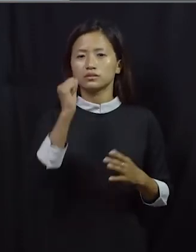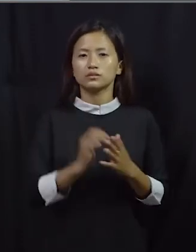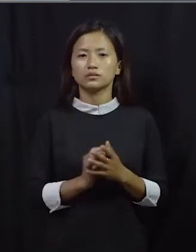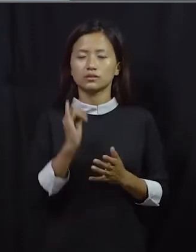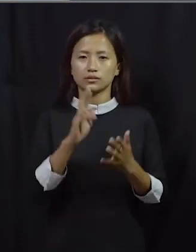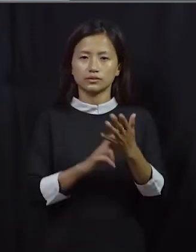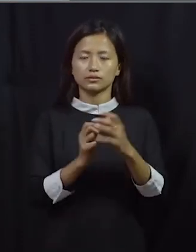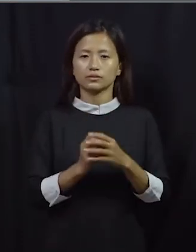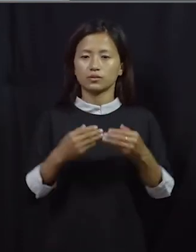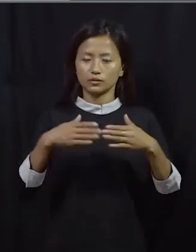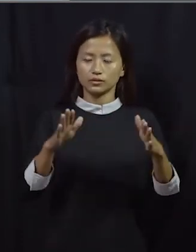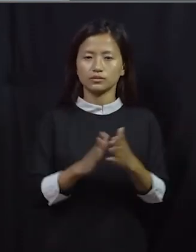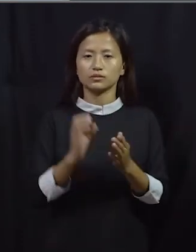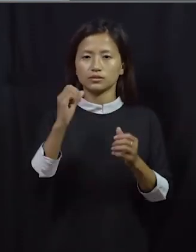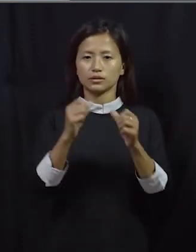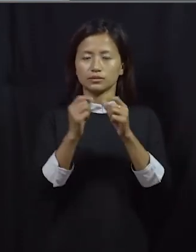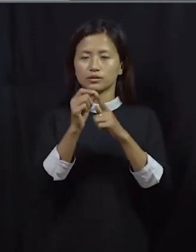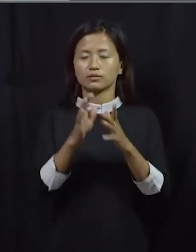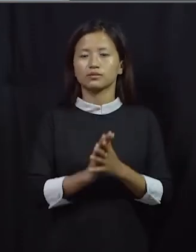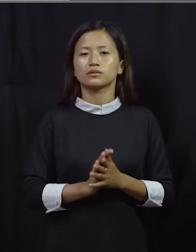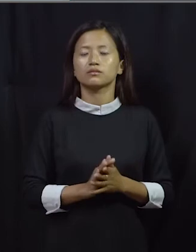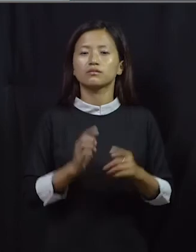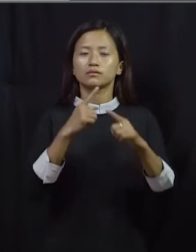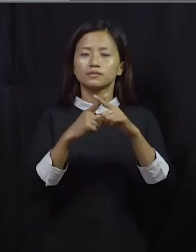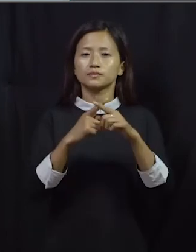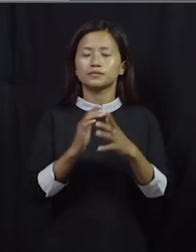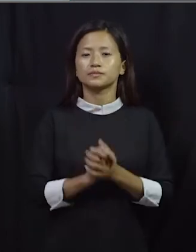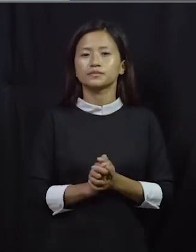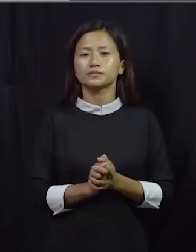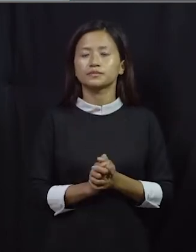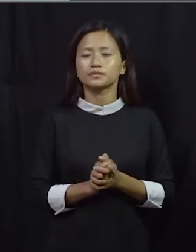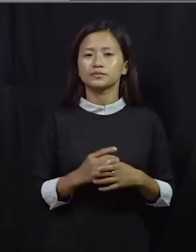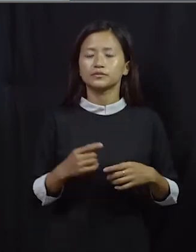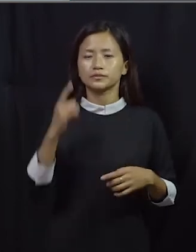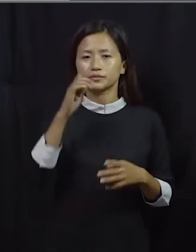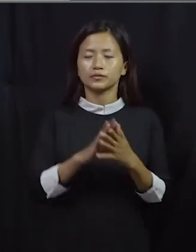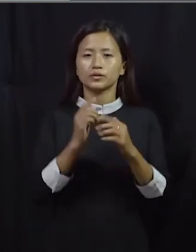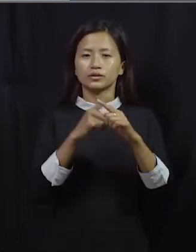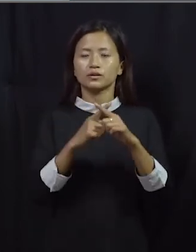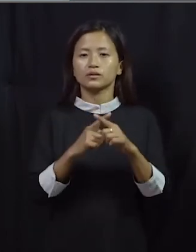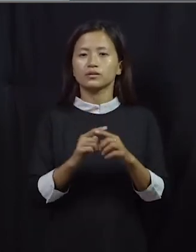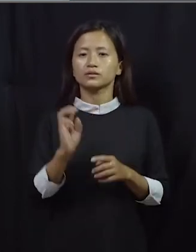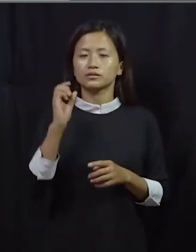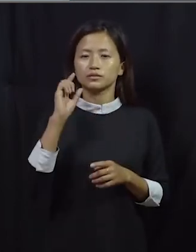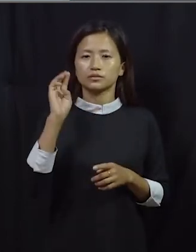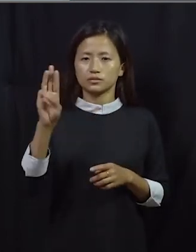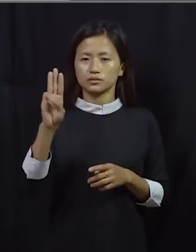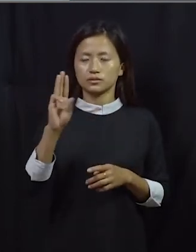on opening capital. This is an opening capital for X. So, X has 3